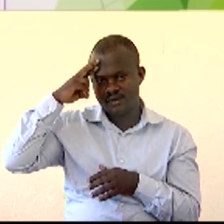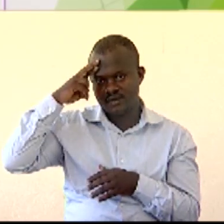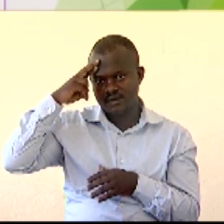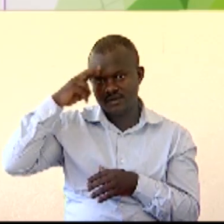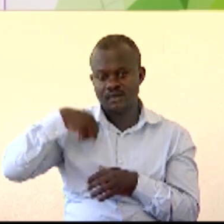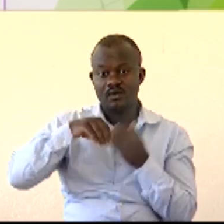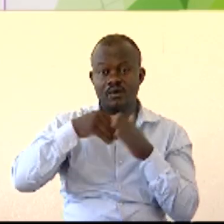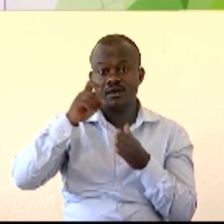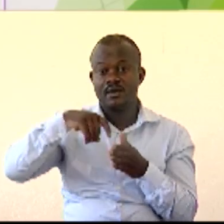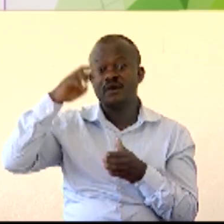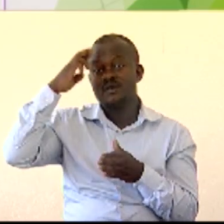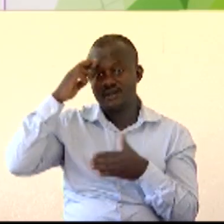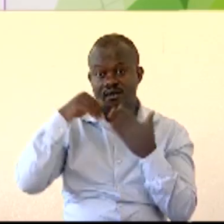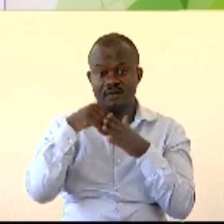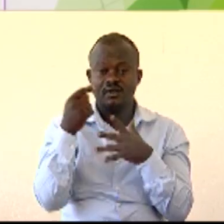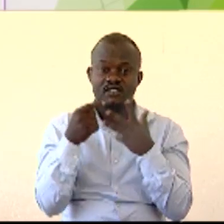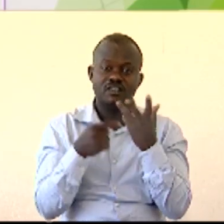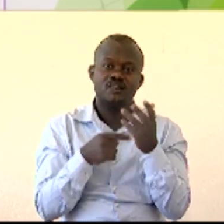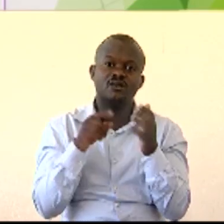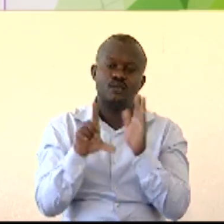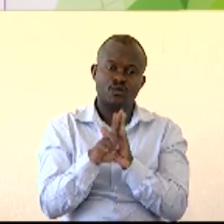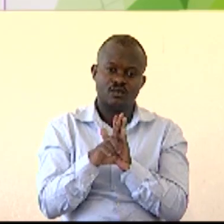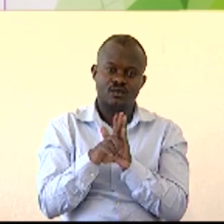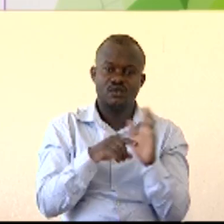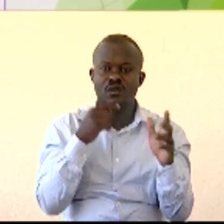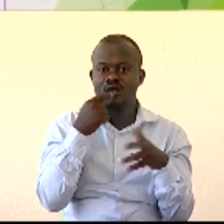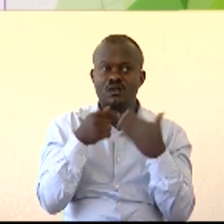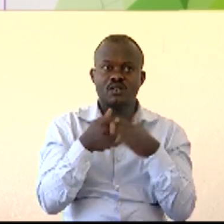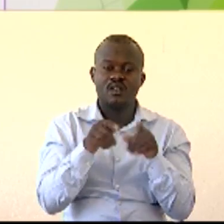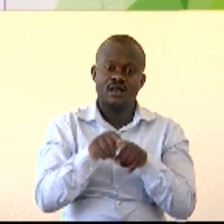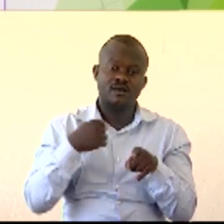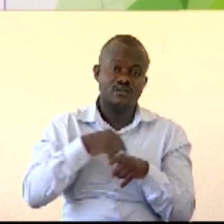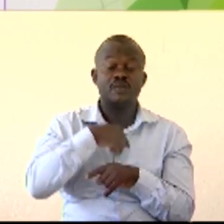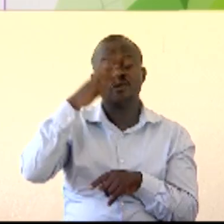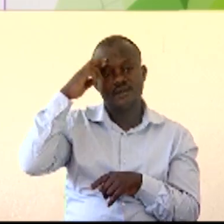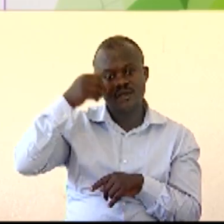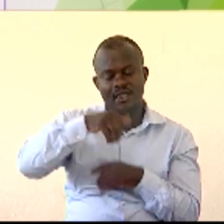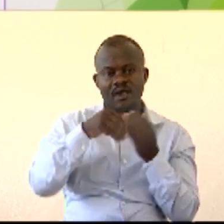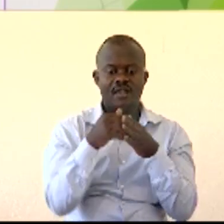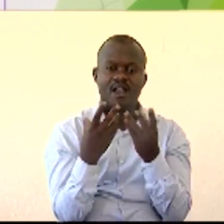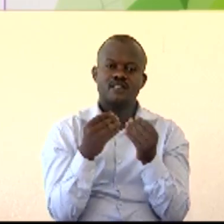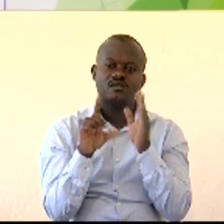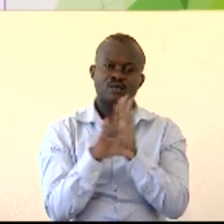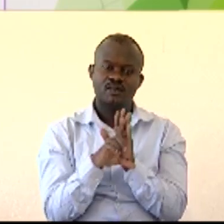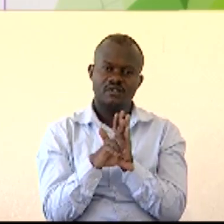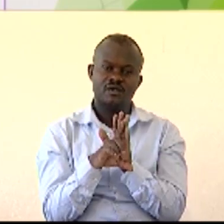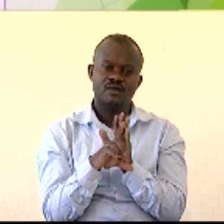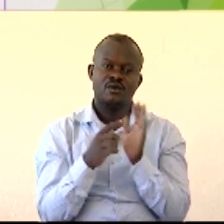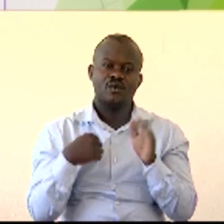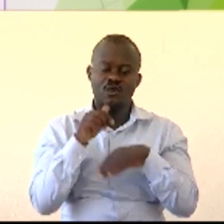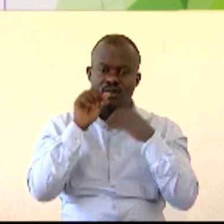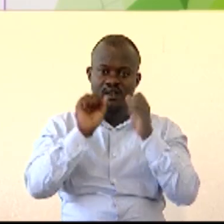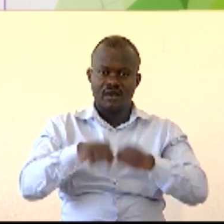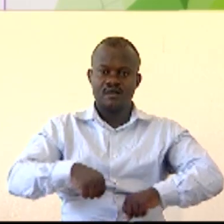We need to memorize these rules so that as we memorize them, they are simple rules, then we can be able